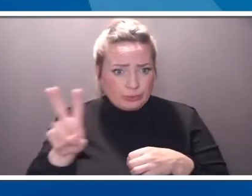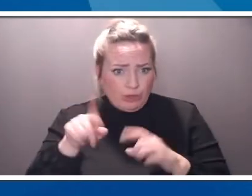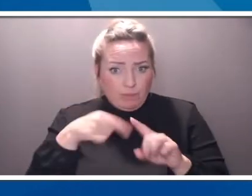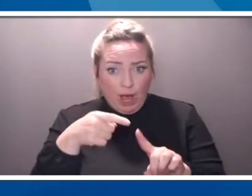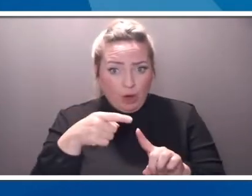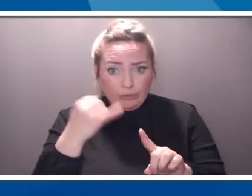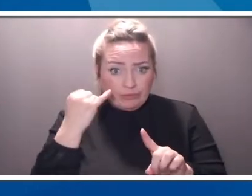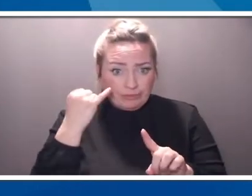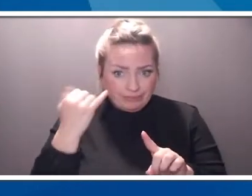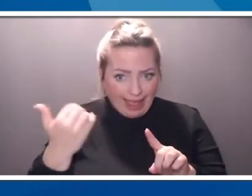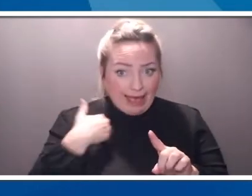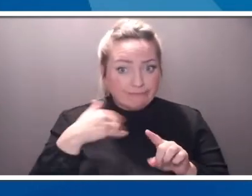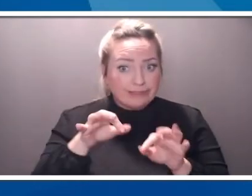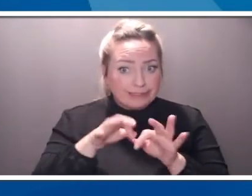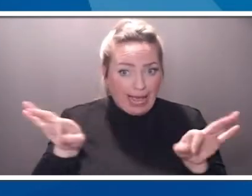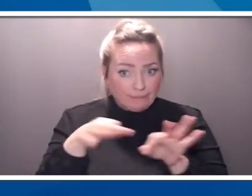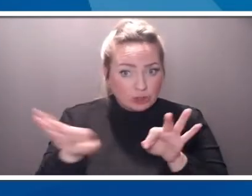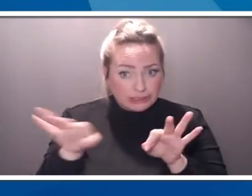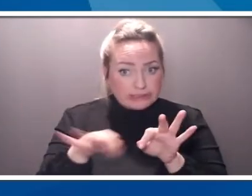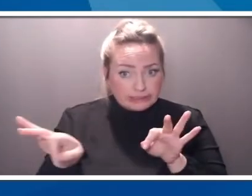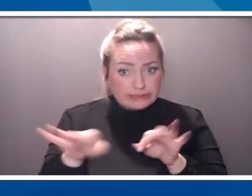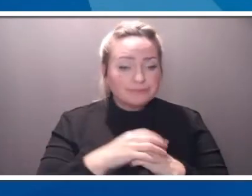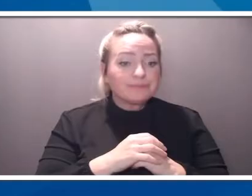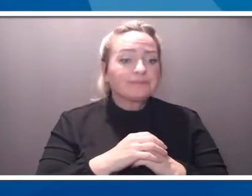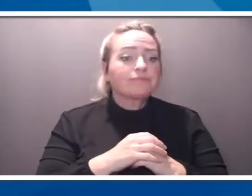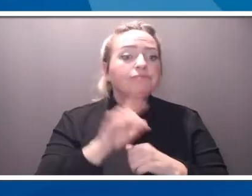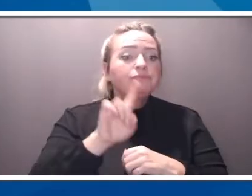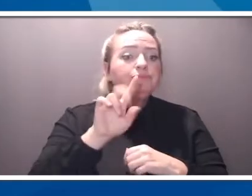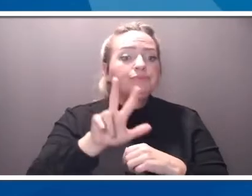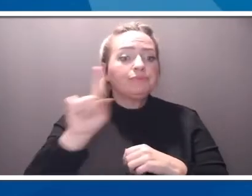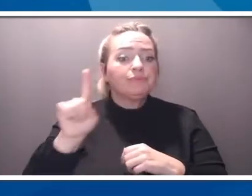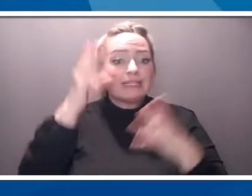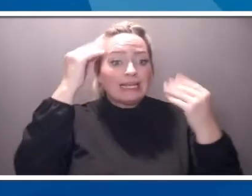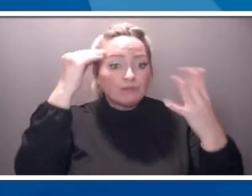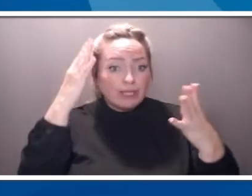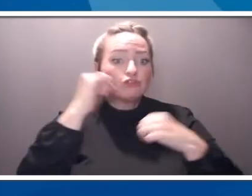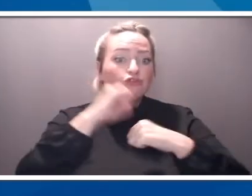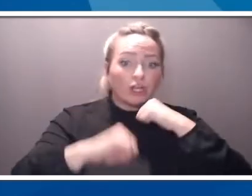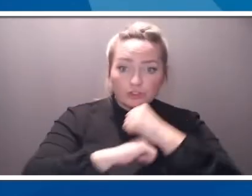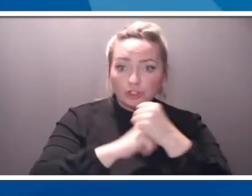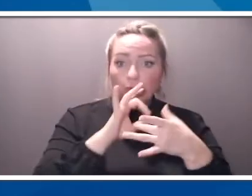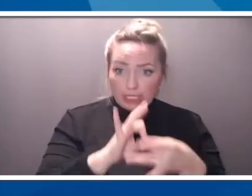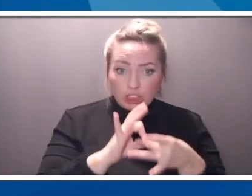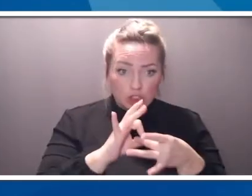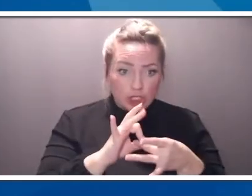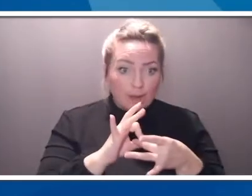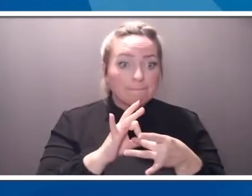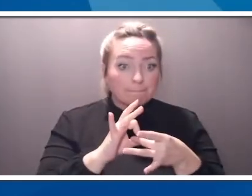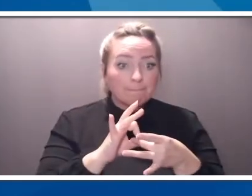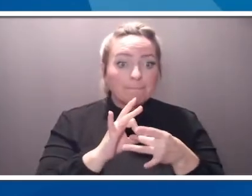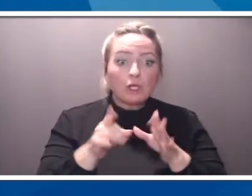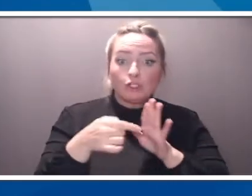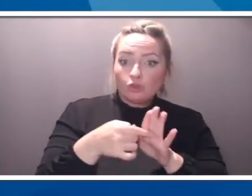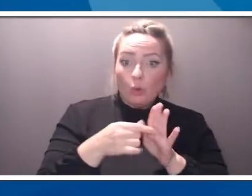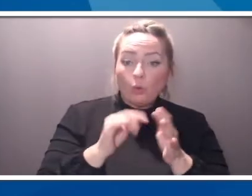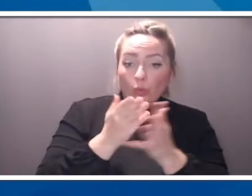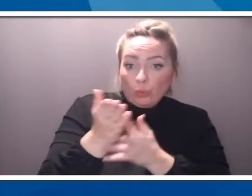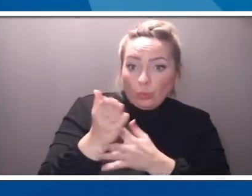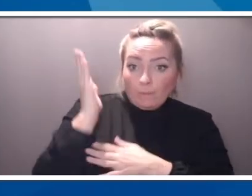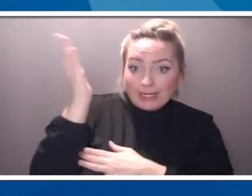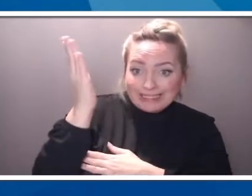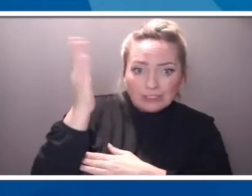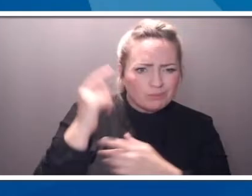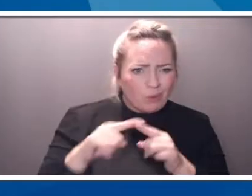broad statement, 122, about there are captions. 131, information, structure, and relationship